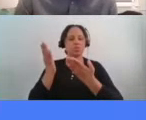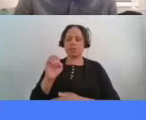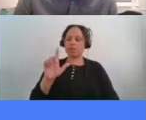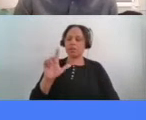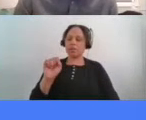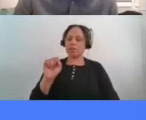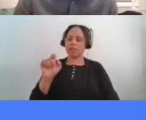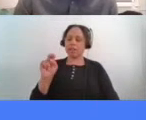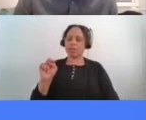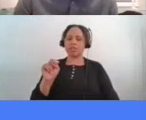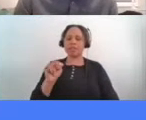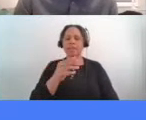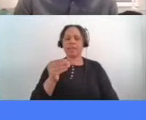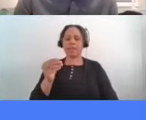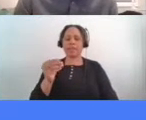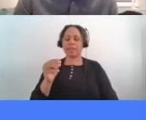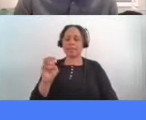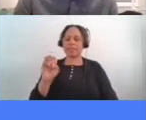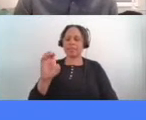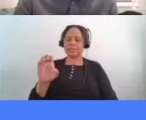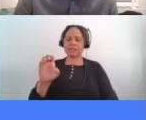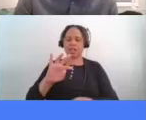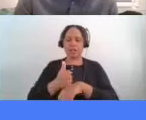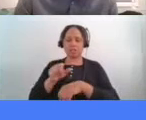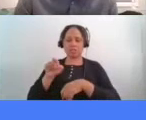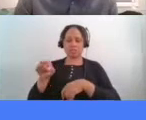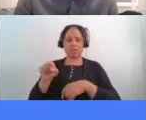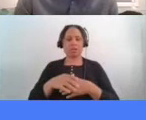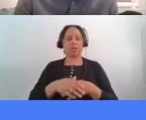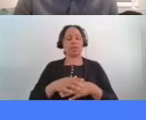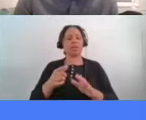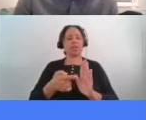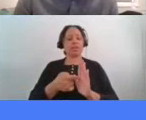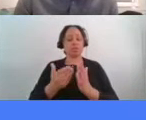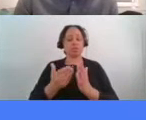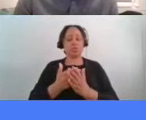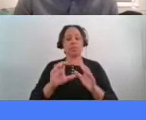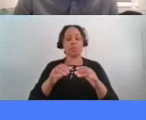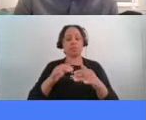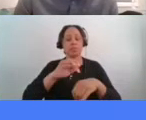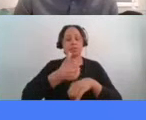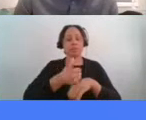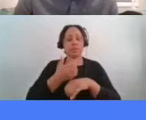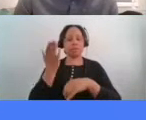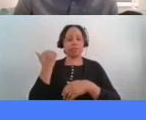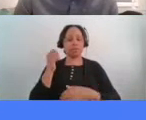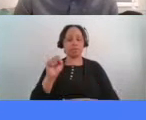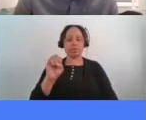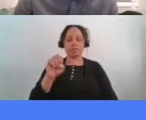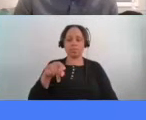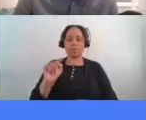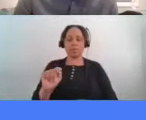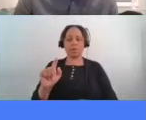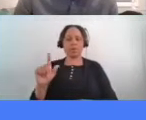Grove. This is a community that was newly formed in September of 2020, and our aim is to serve the full needs of our community with regards